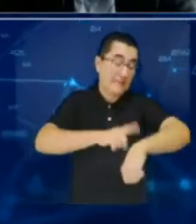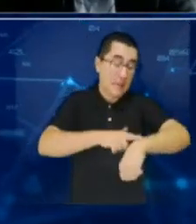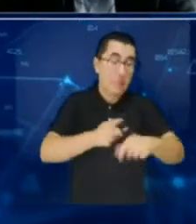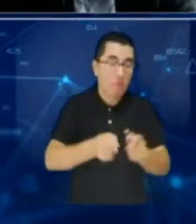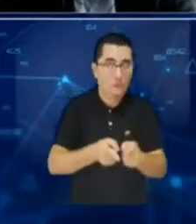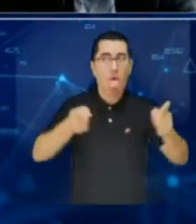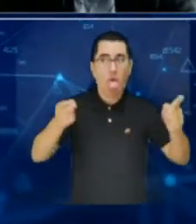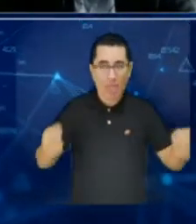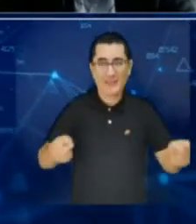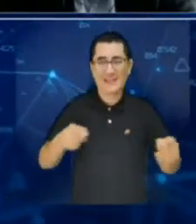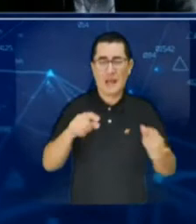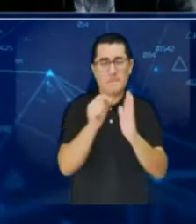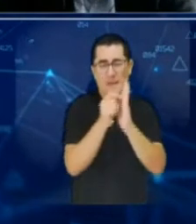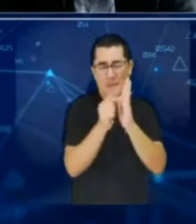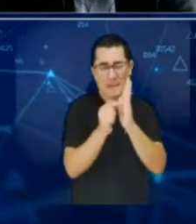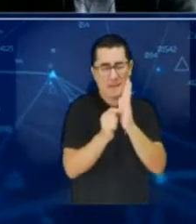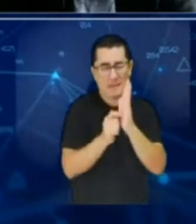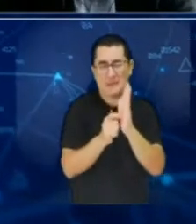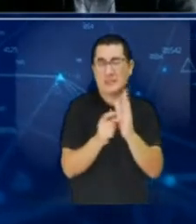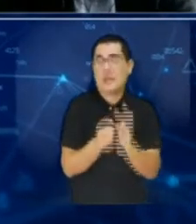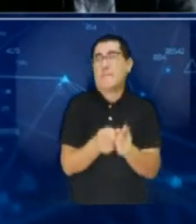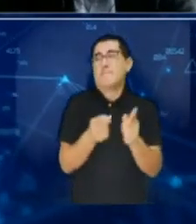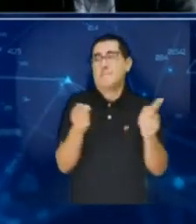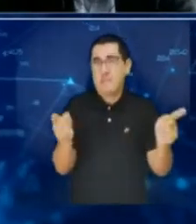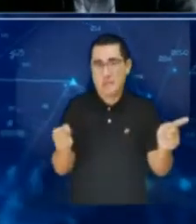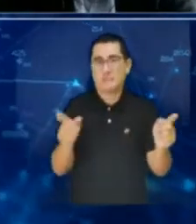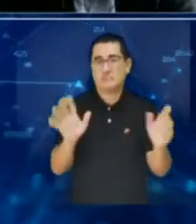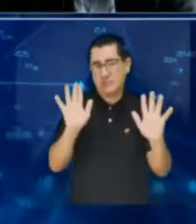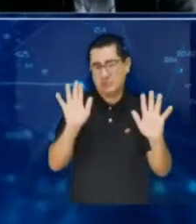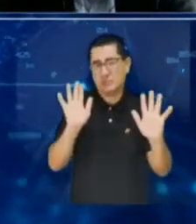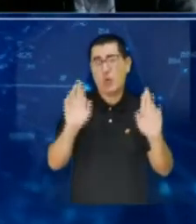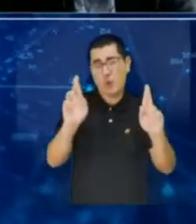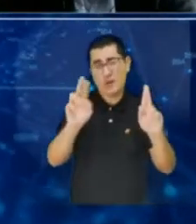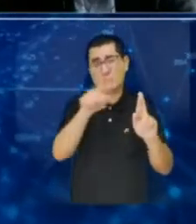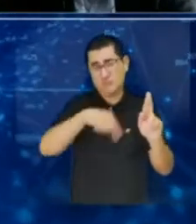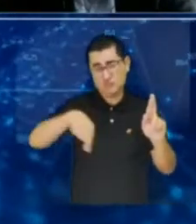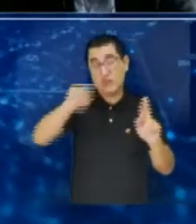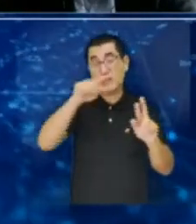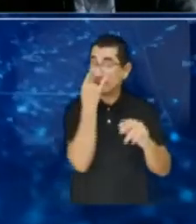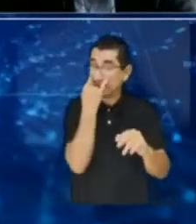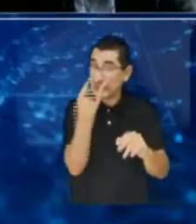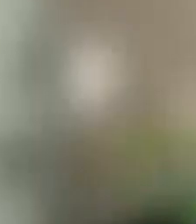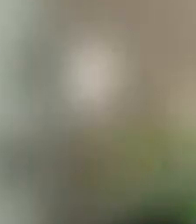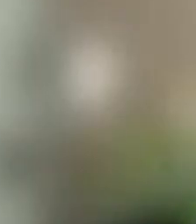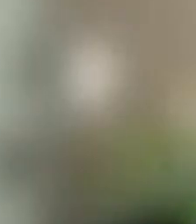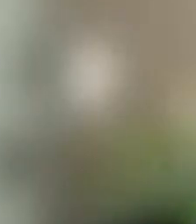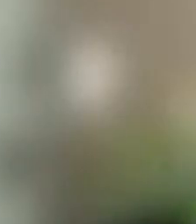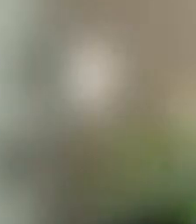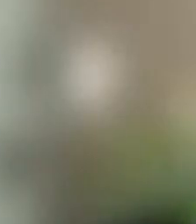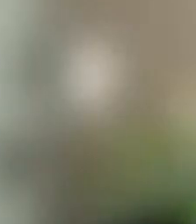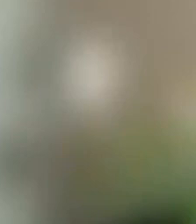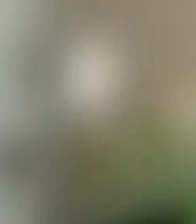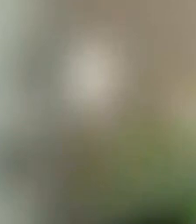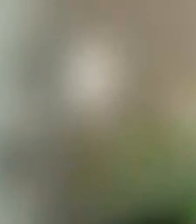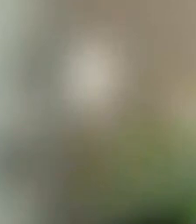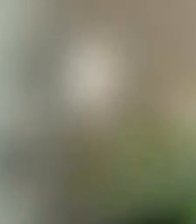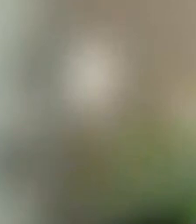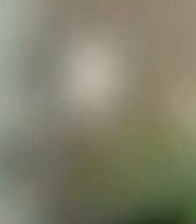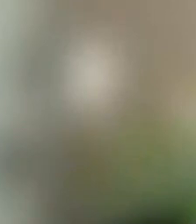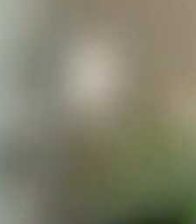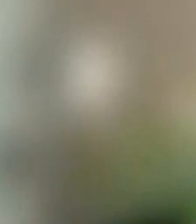take us more time to go into detail into each one of the agenda items, but I hope this has been of your interest.